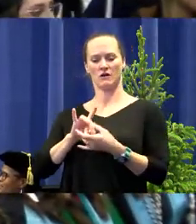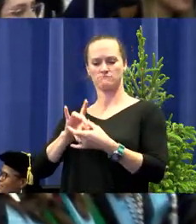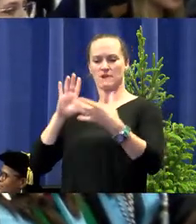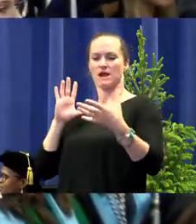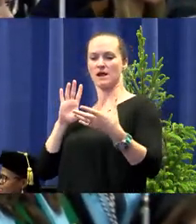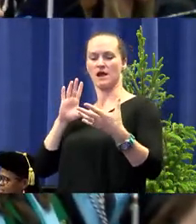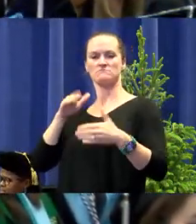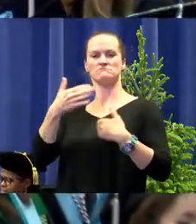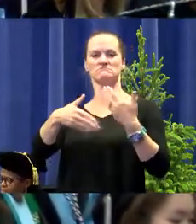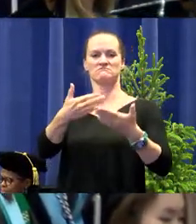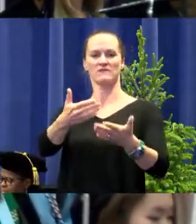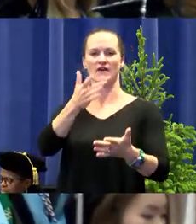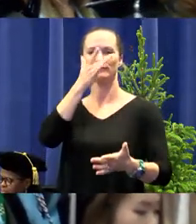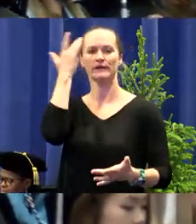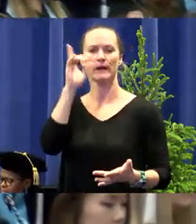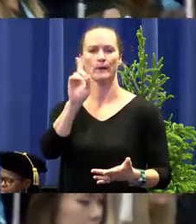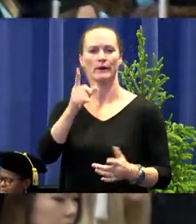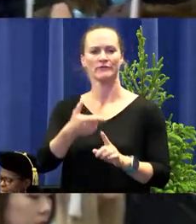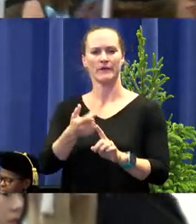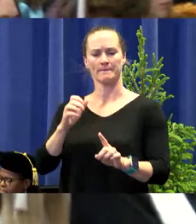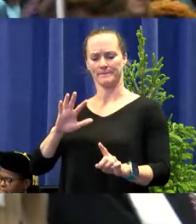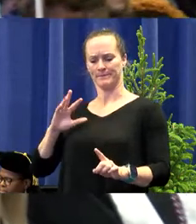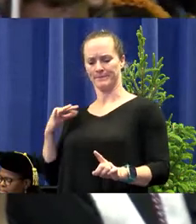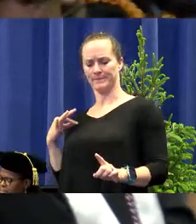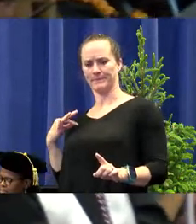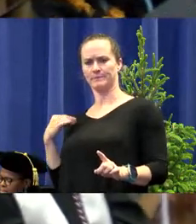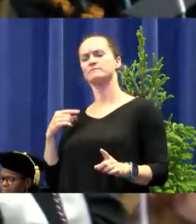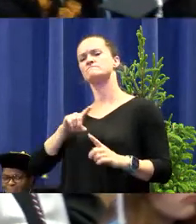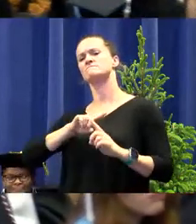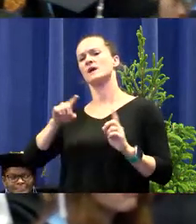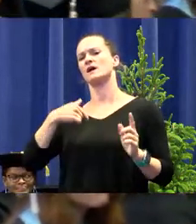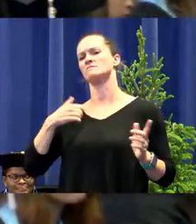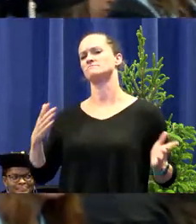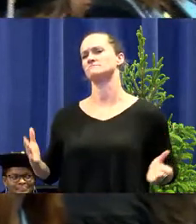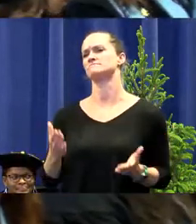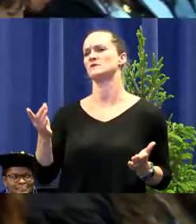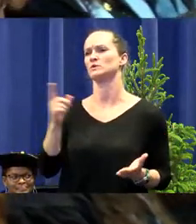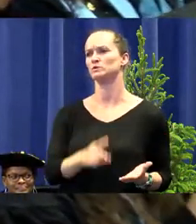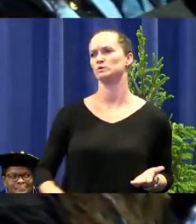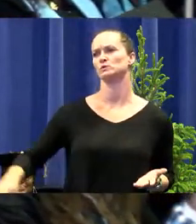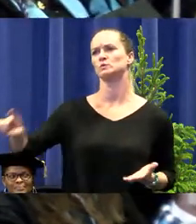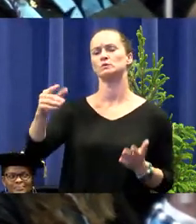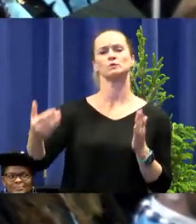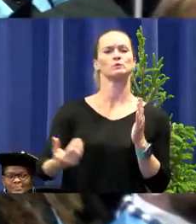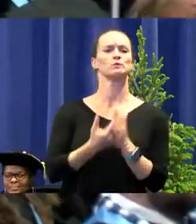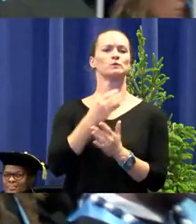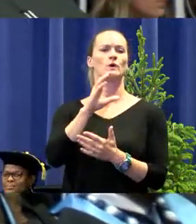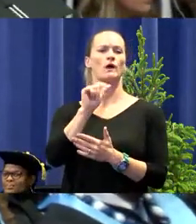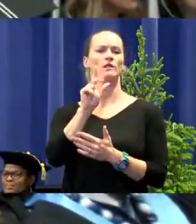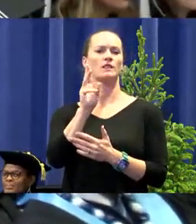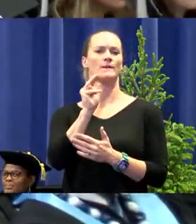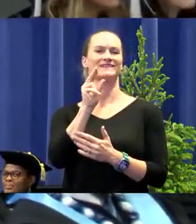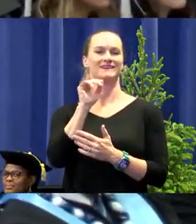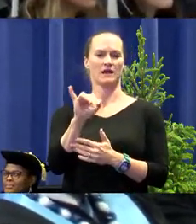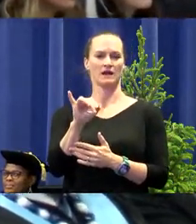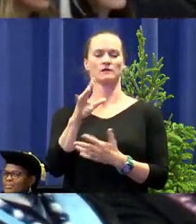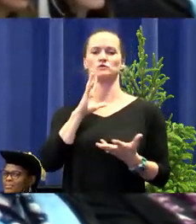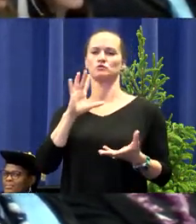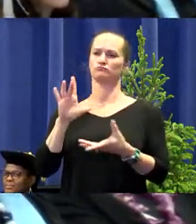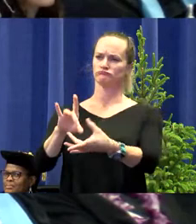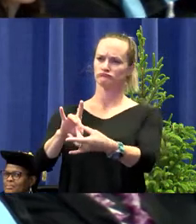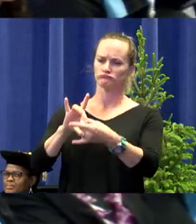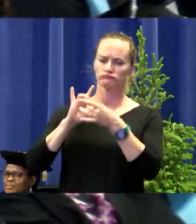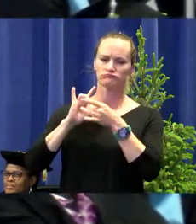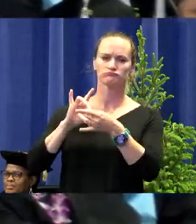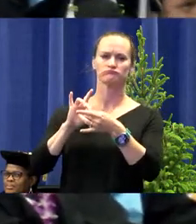the experiences that shaped us. However, I call upon you as new alumni to stay connected with Western